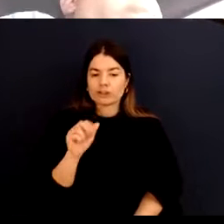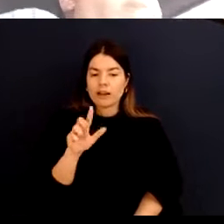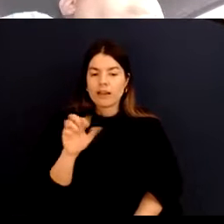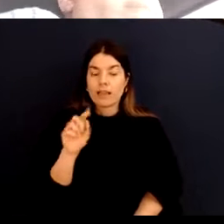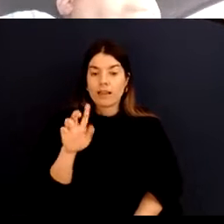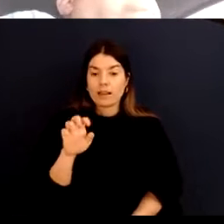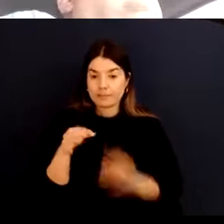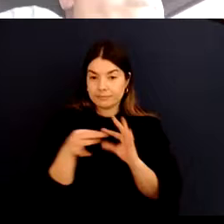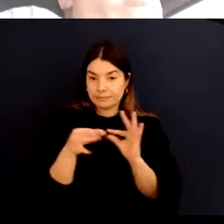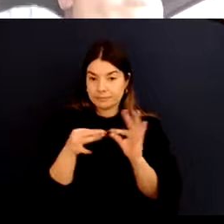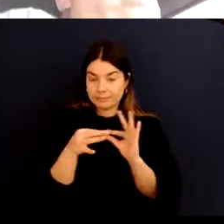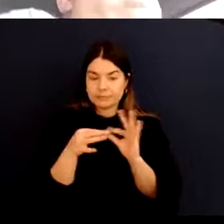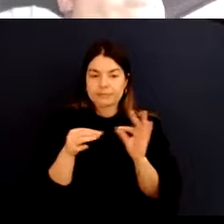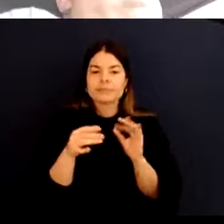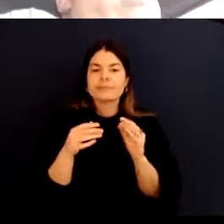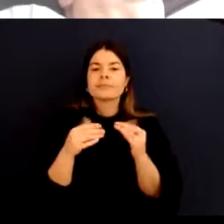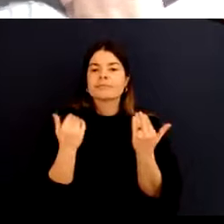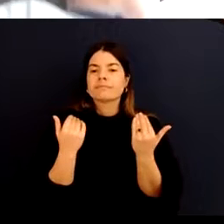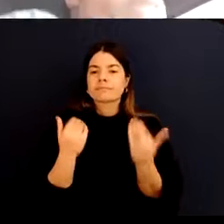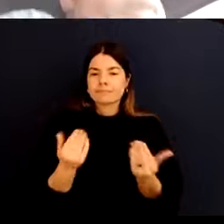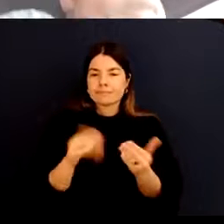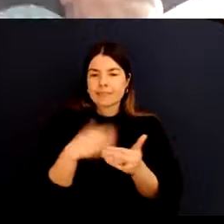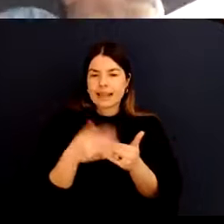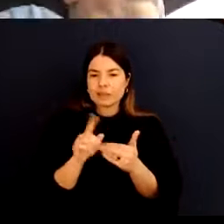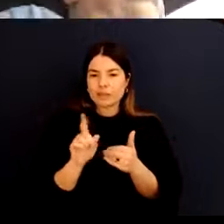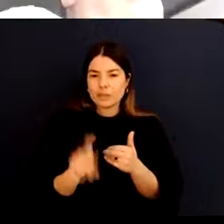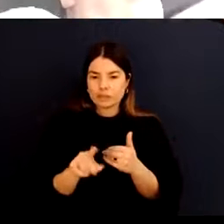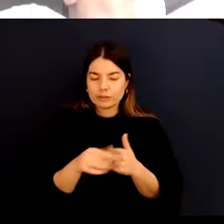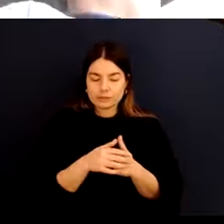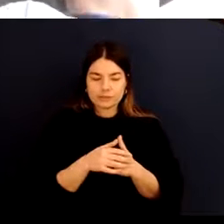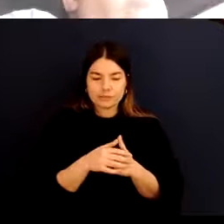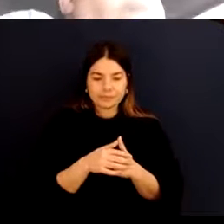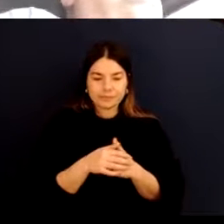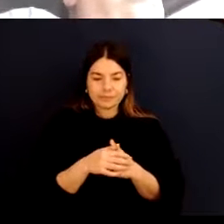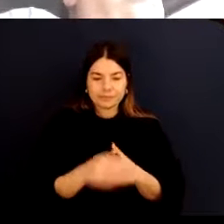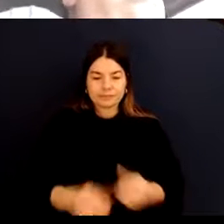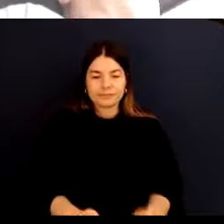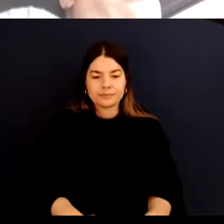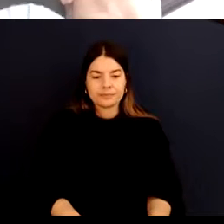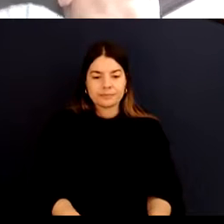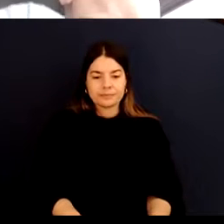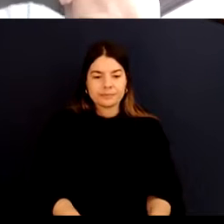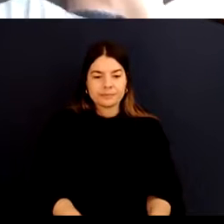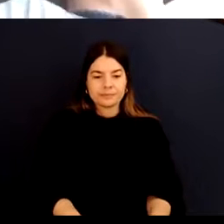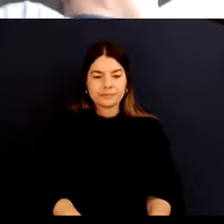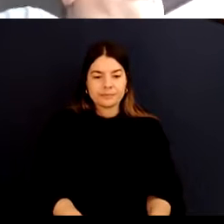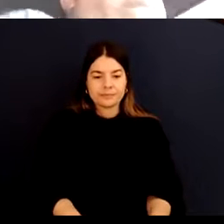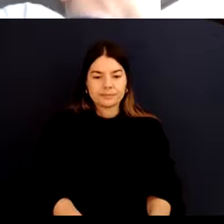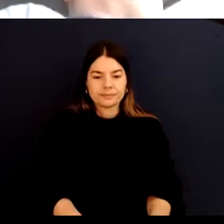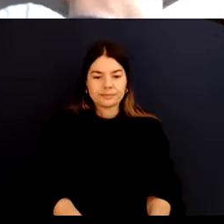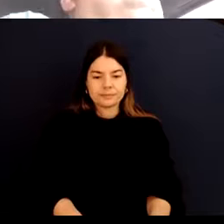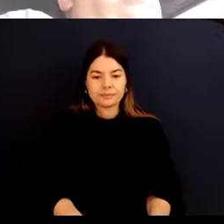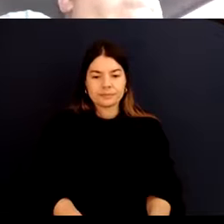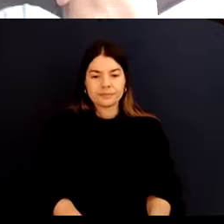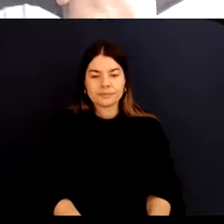And we're going to go on to the next questions. And sorry about that. Let me get